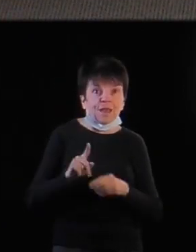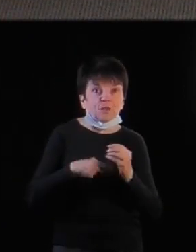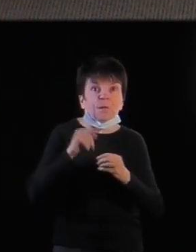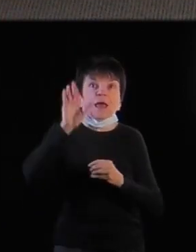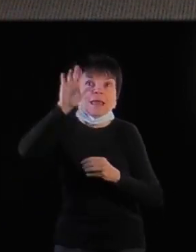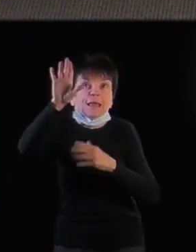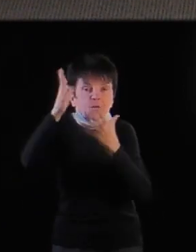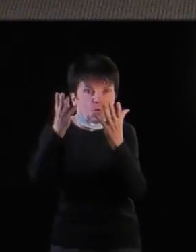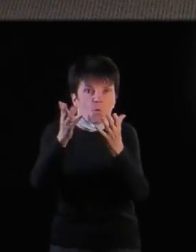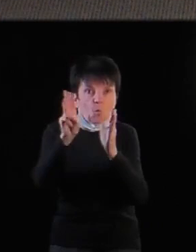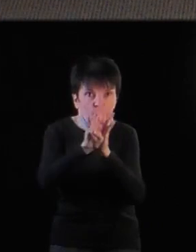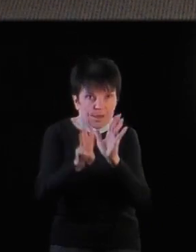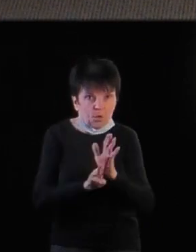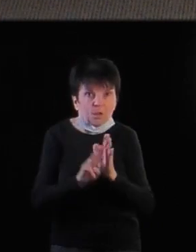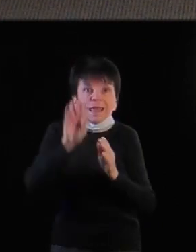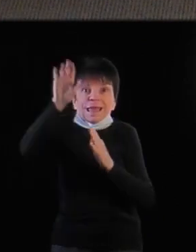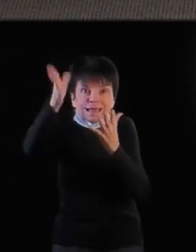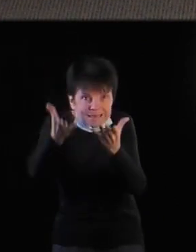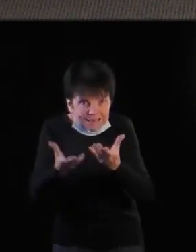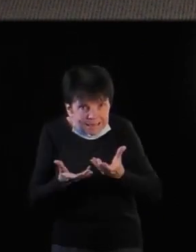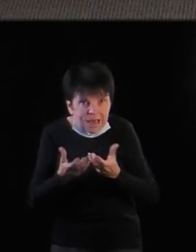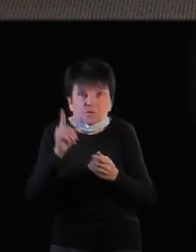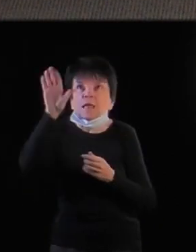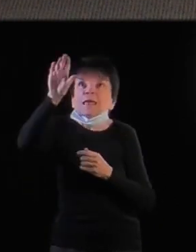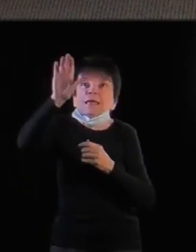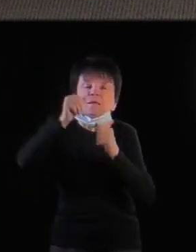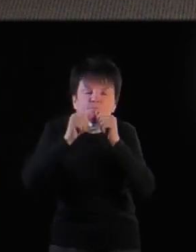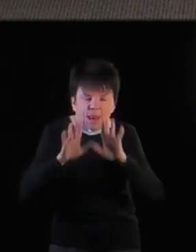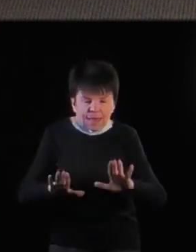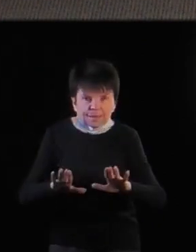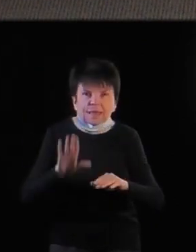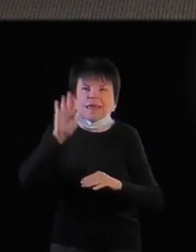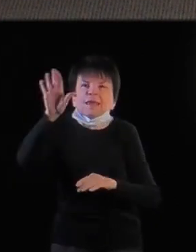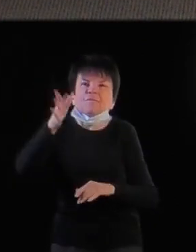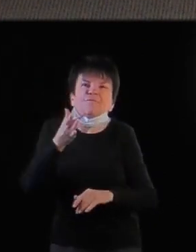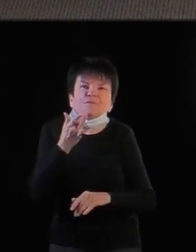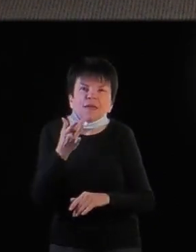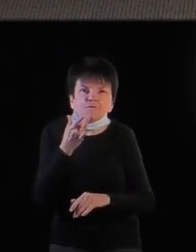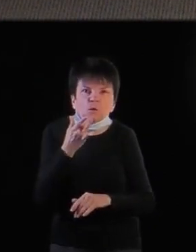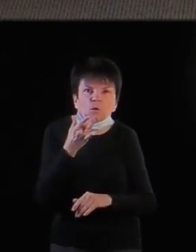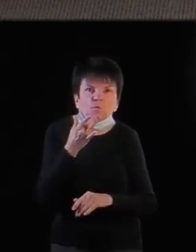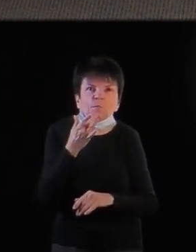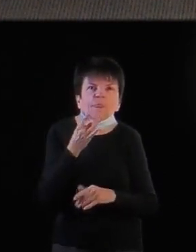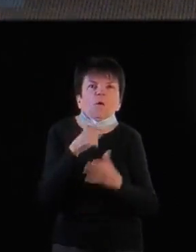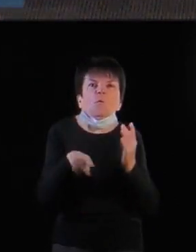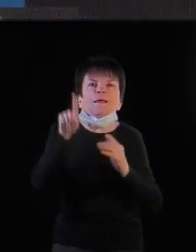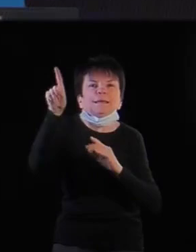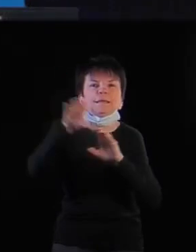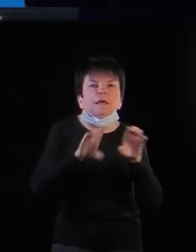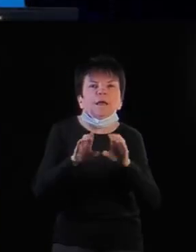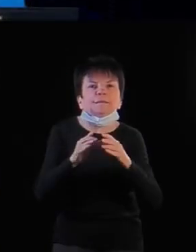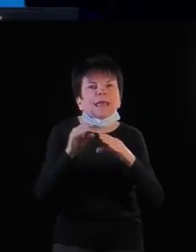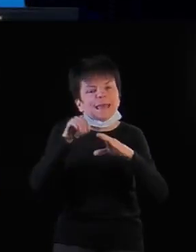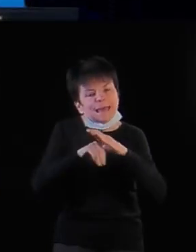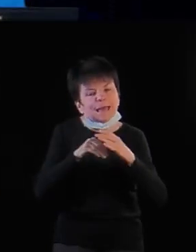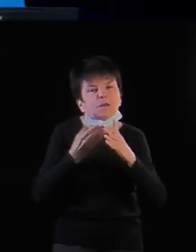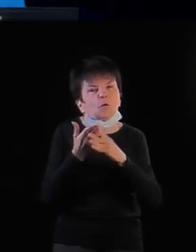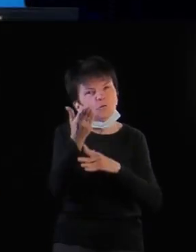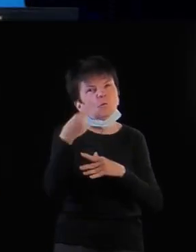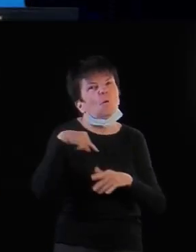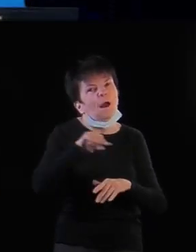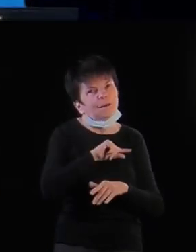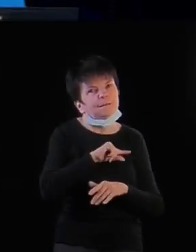It's about his blessing. It's about his favor. It's about what he does in us and through us. That's an awesome